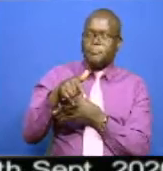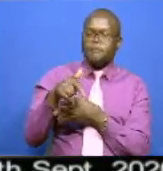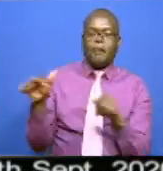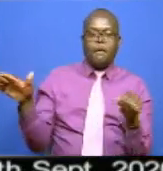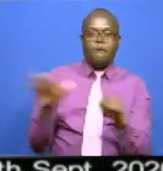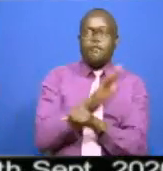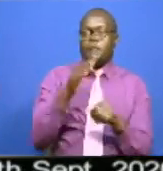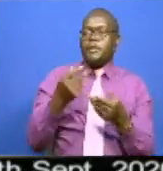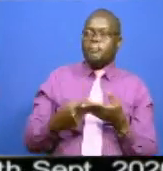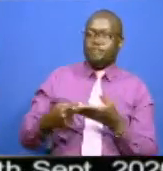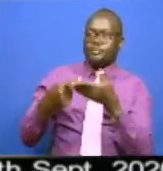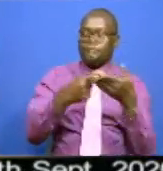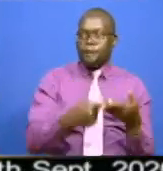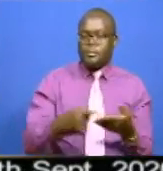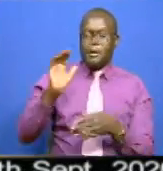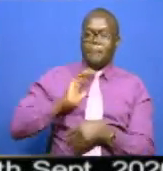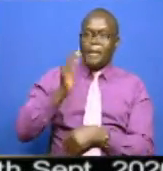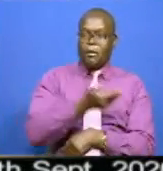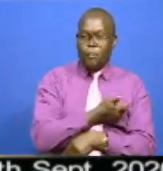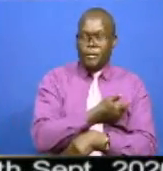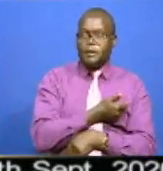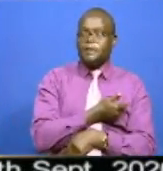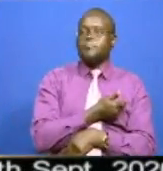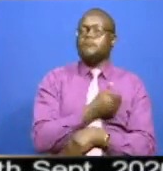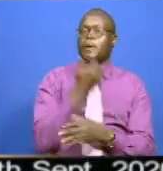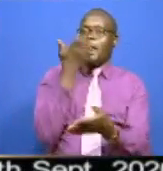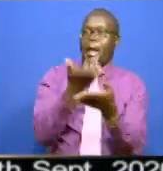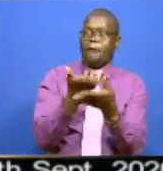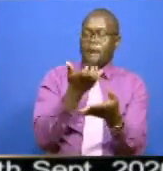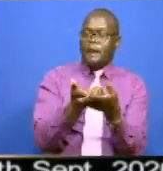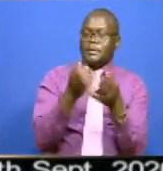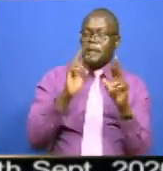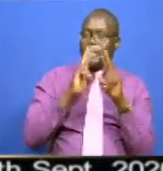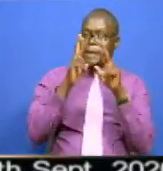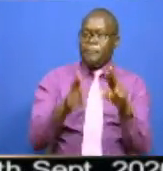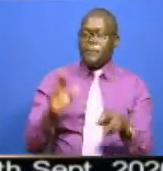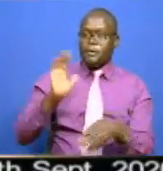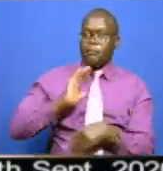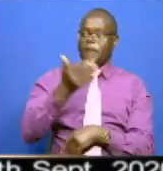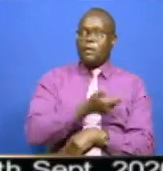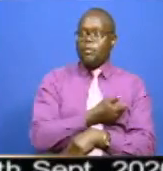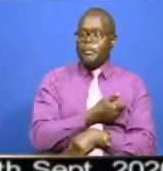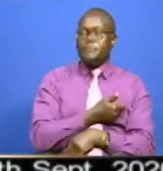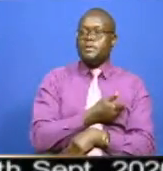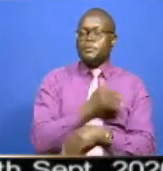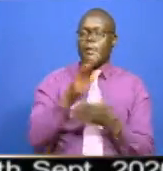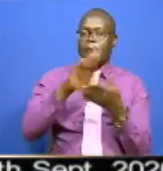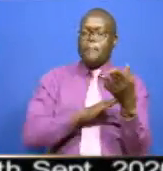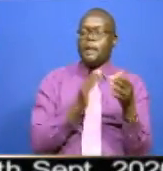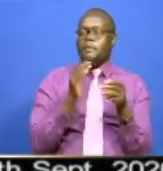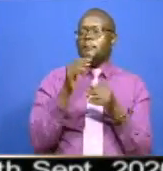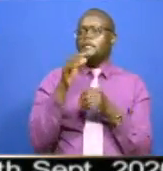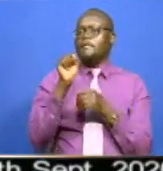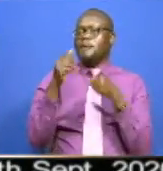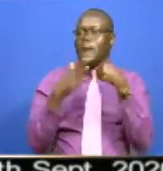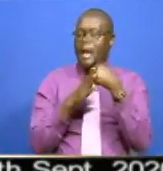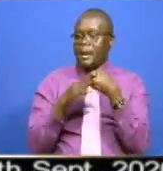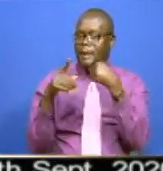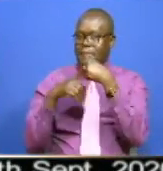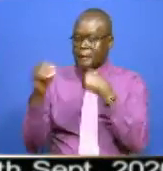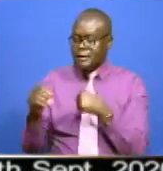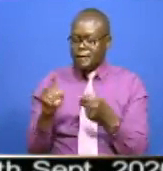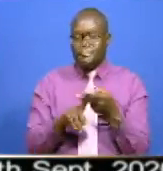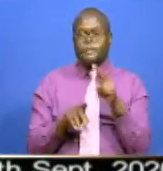conclusively canvassed by the committee, as evidenced in the report of the committee on pages 59 and 60. And